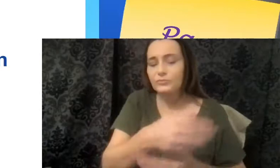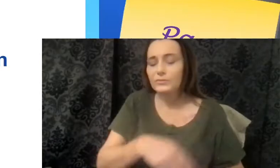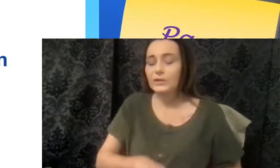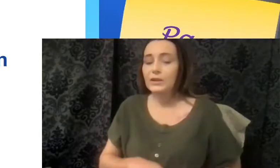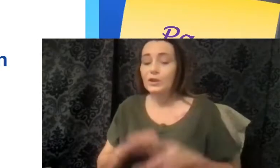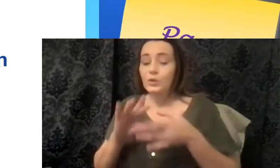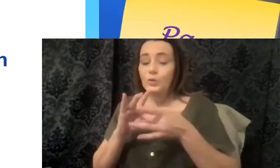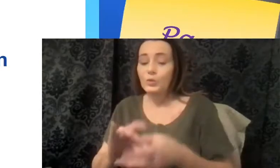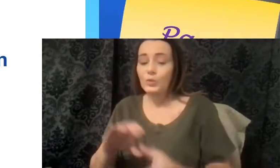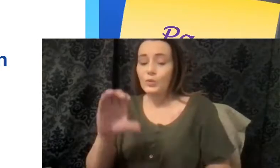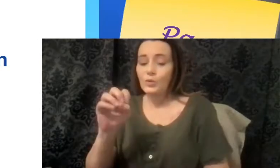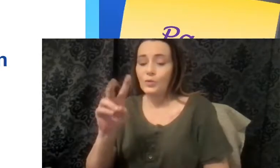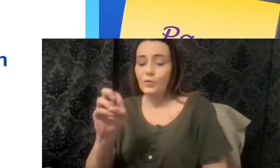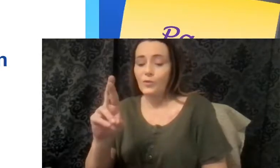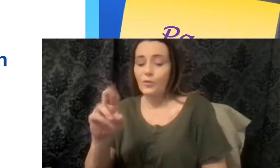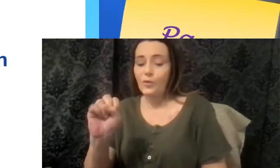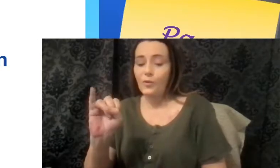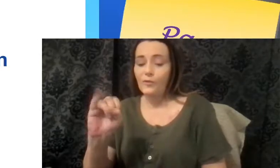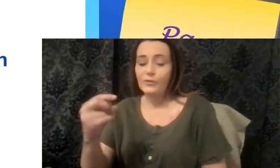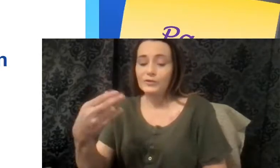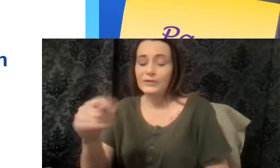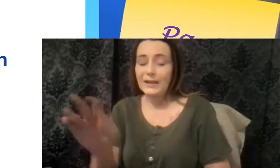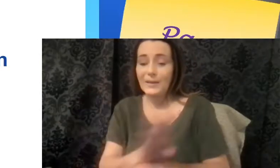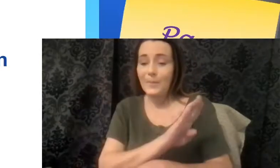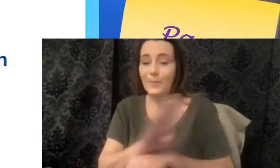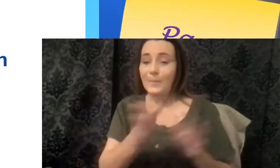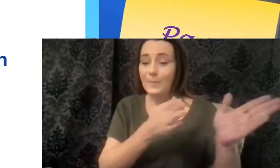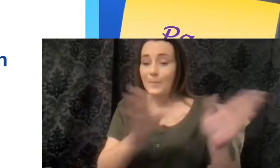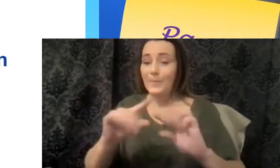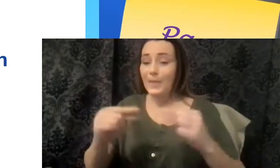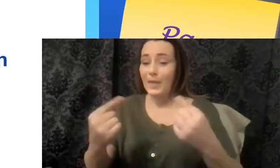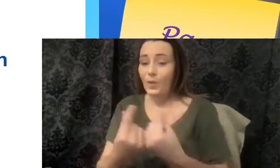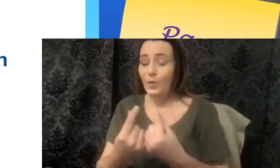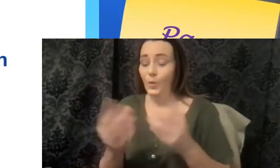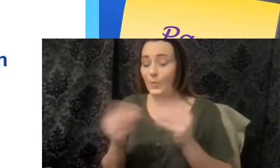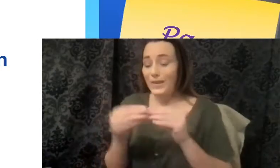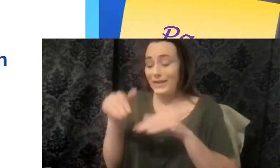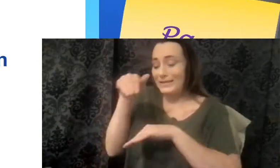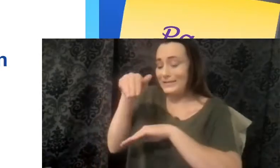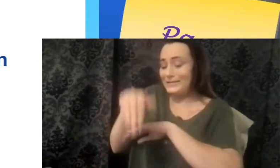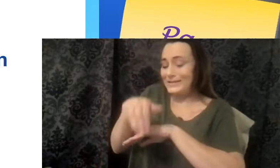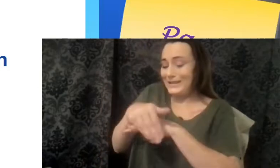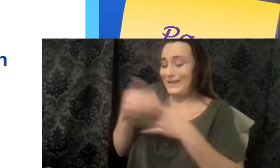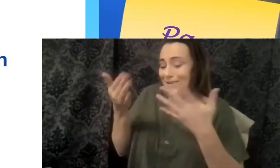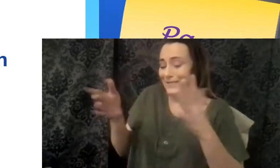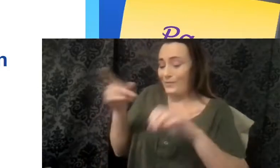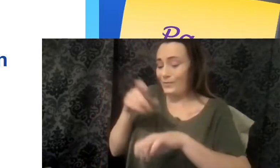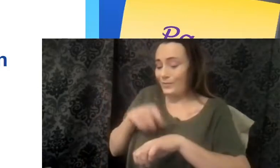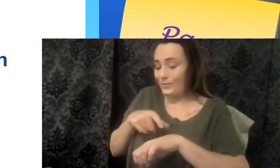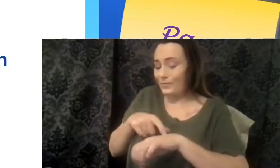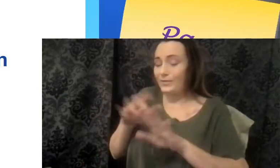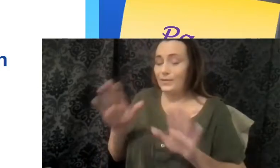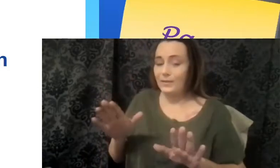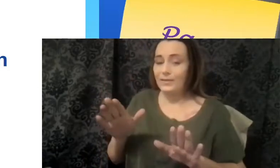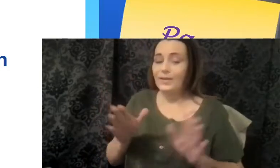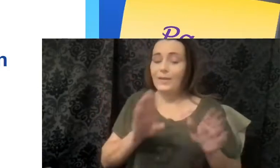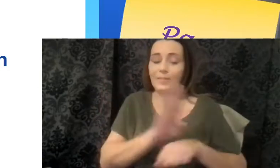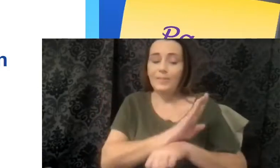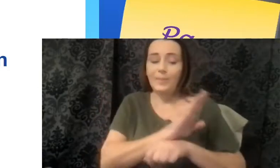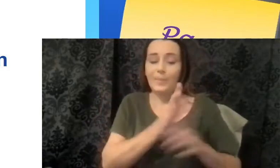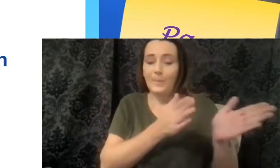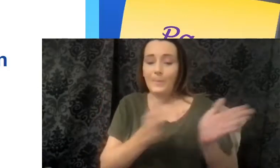business planning group. We're actually meeting this evening, this evening my time after this. The business planning group meets on a